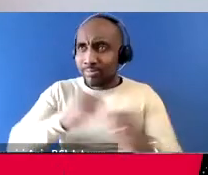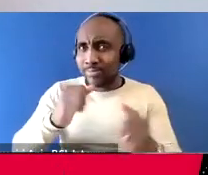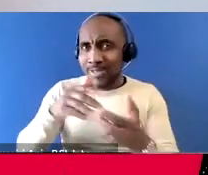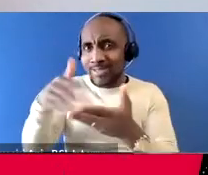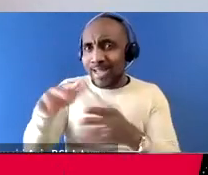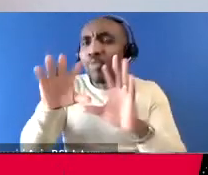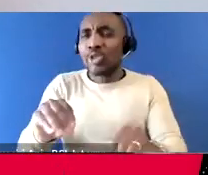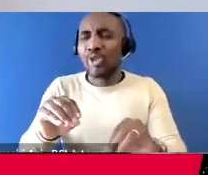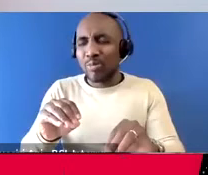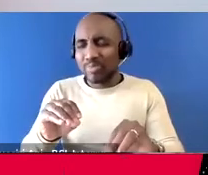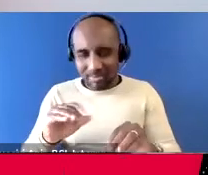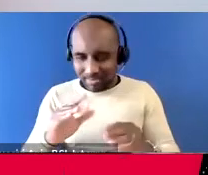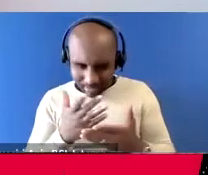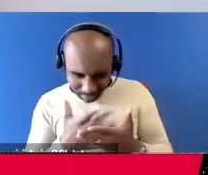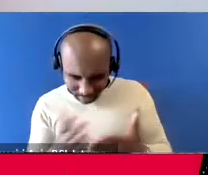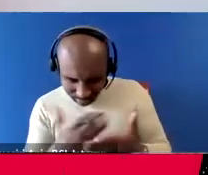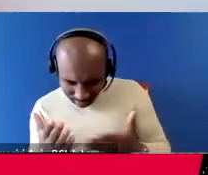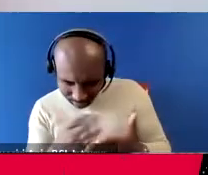the United States